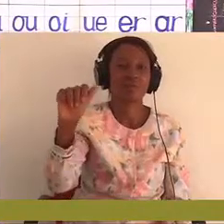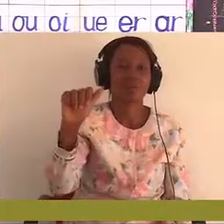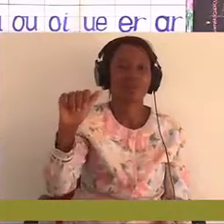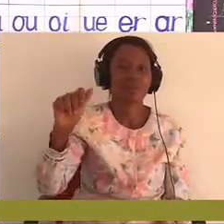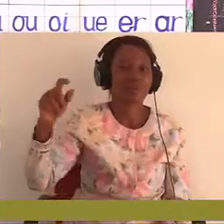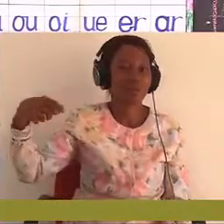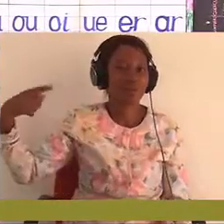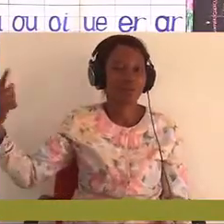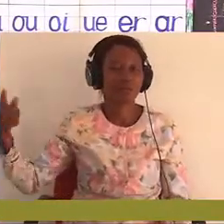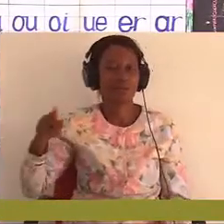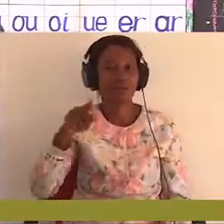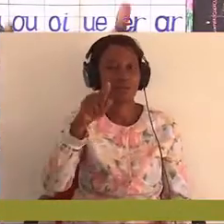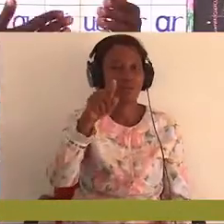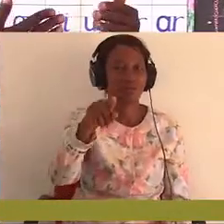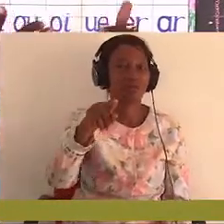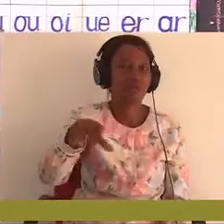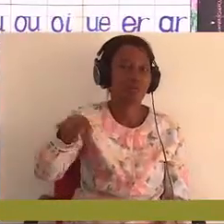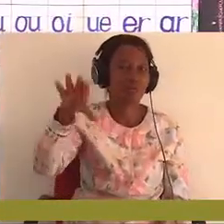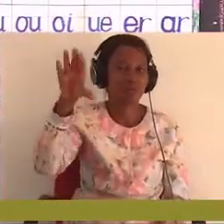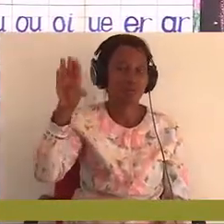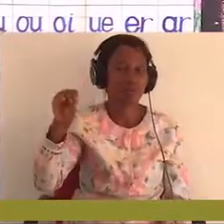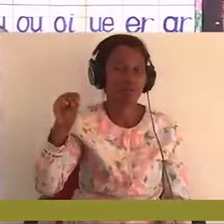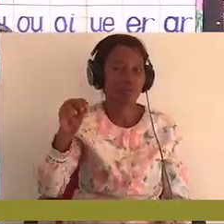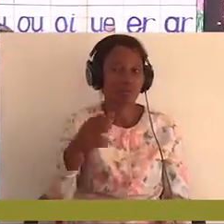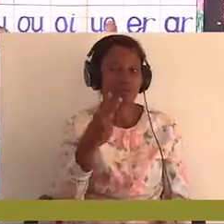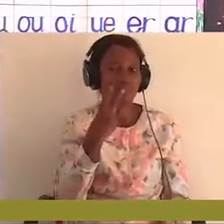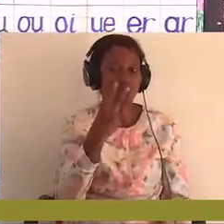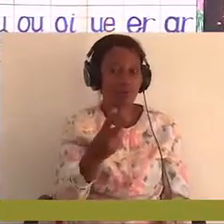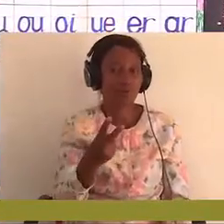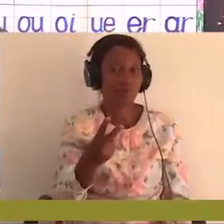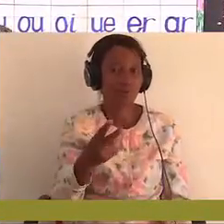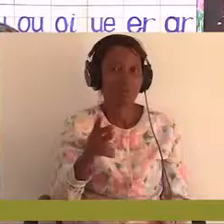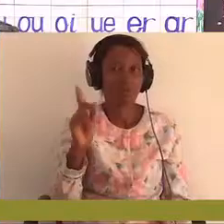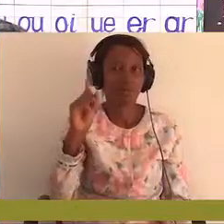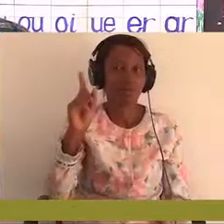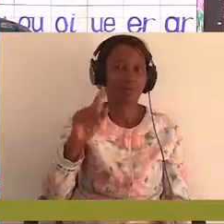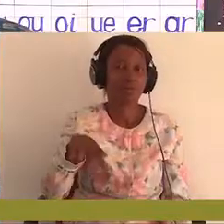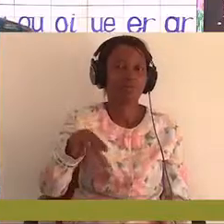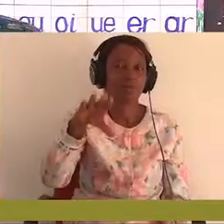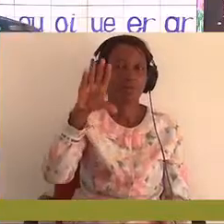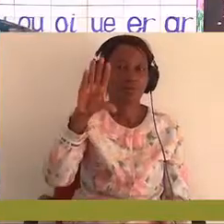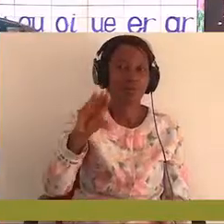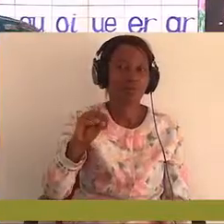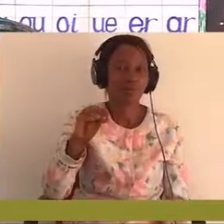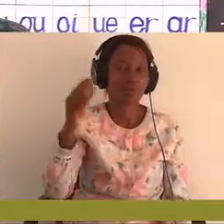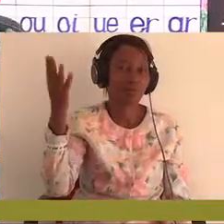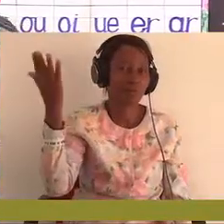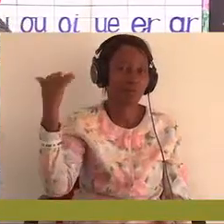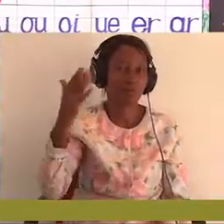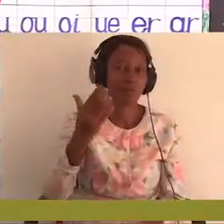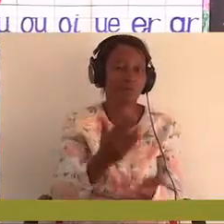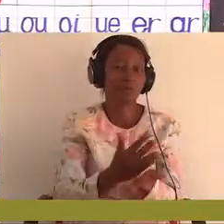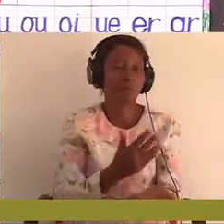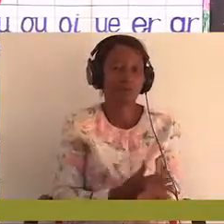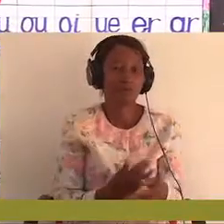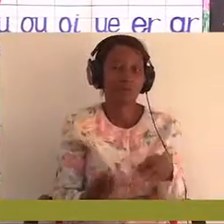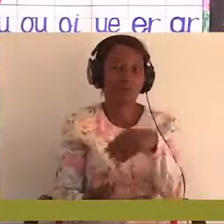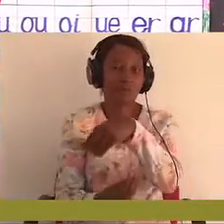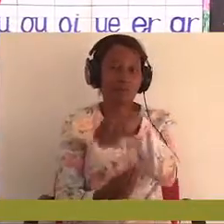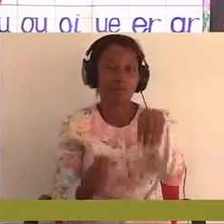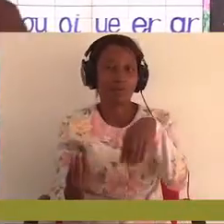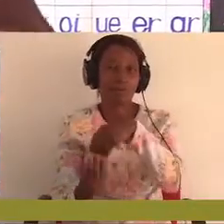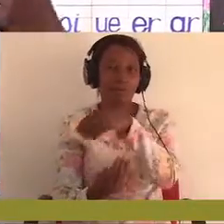do, look at the sounds that you have done before, especially among them, there